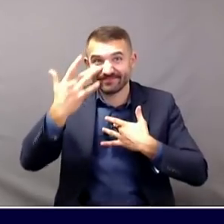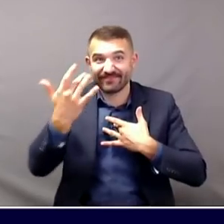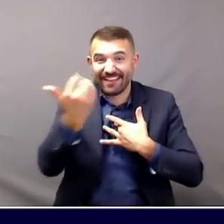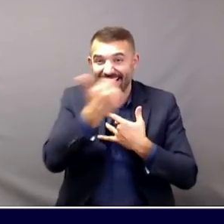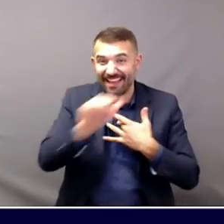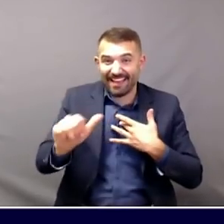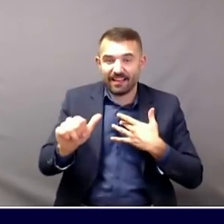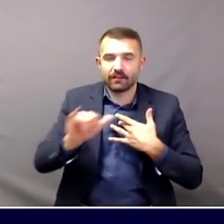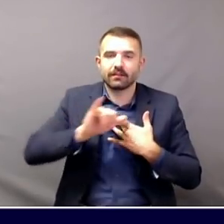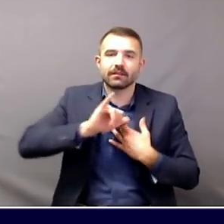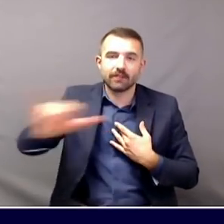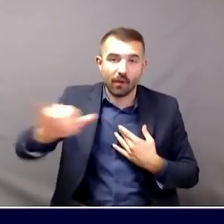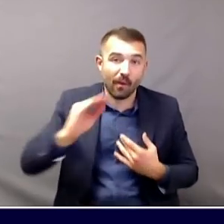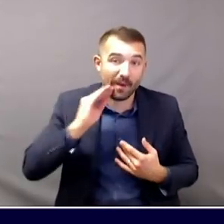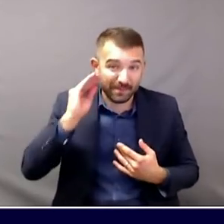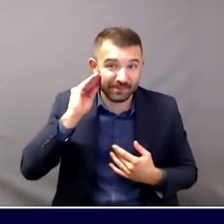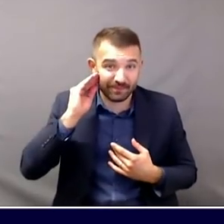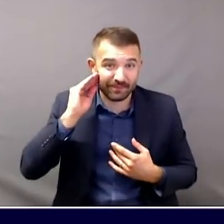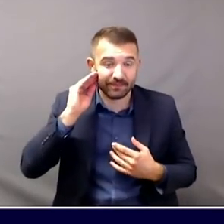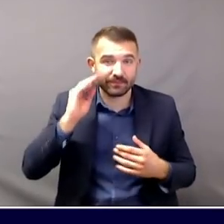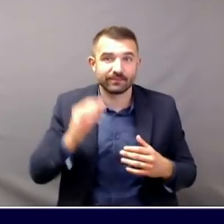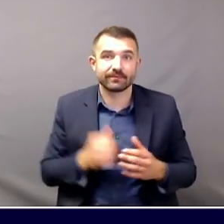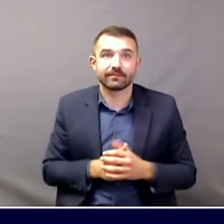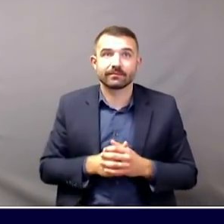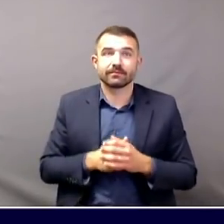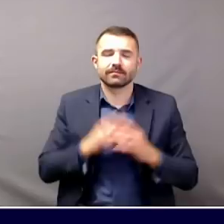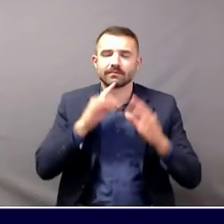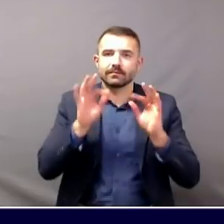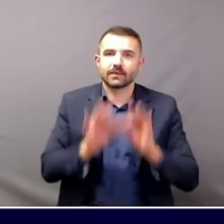important than ever to do those things. So I'd like to close on that